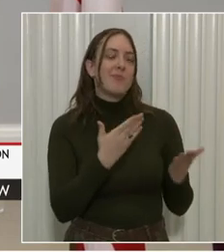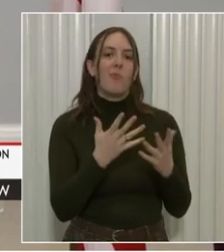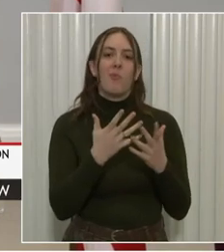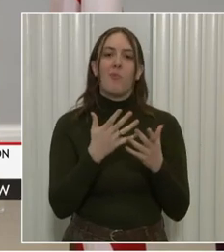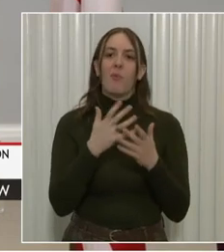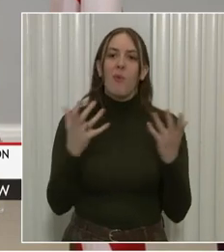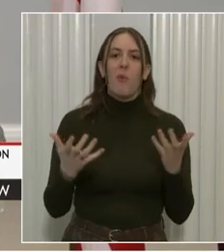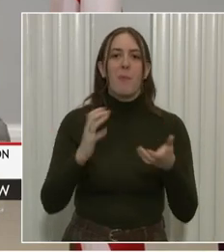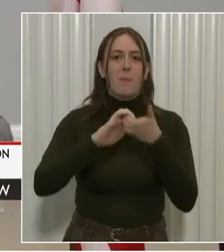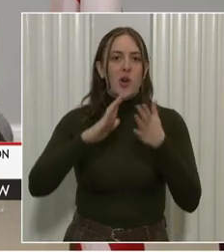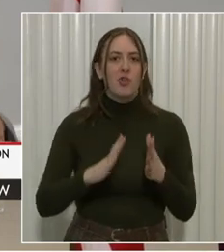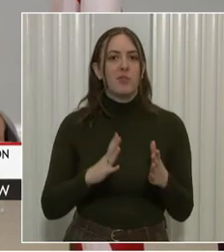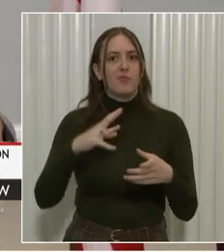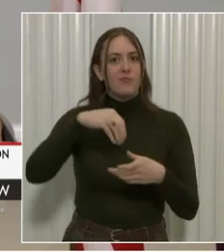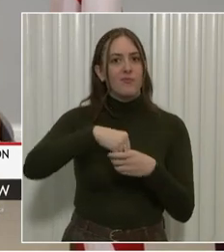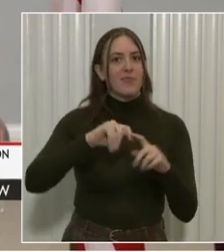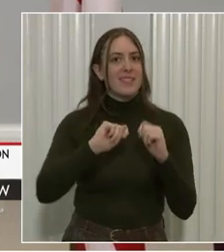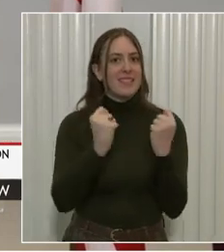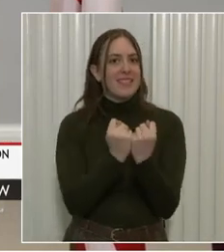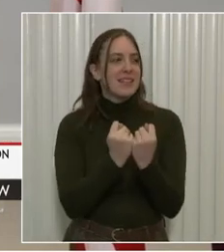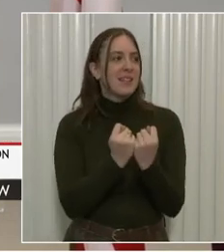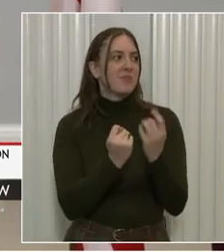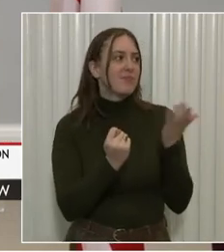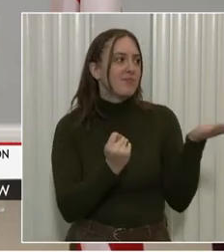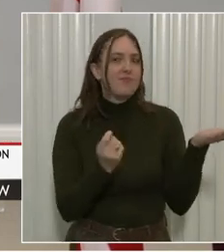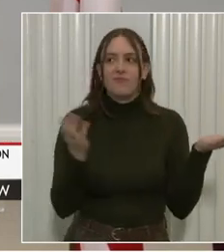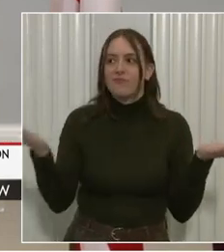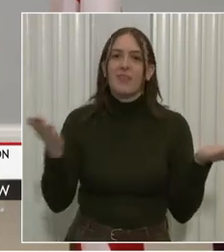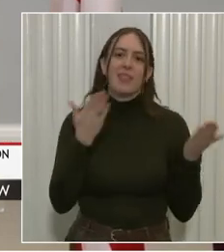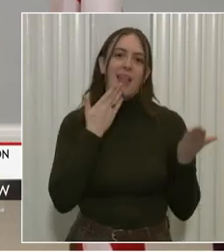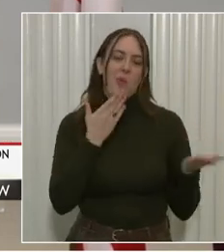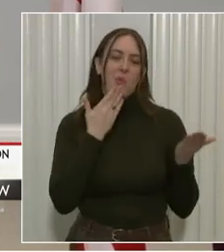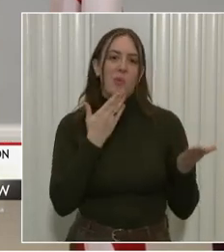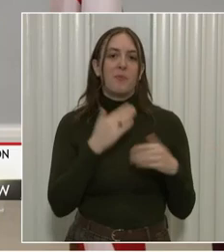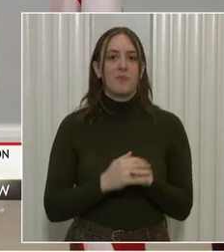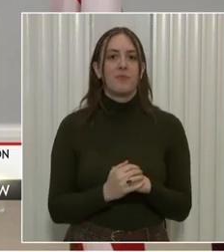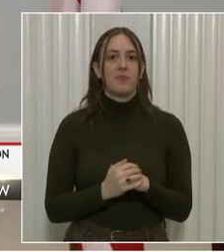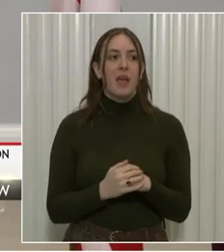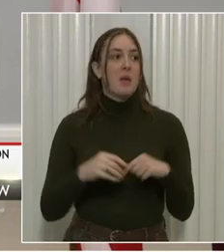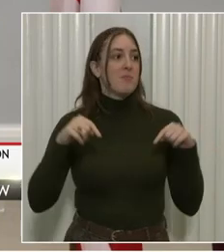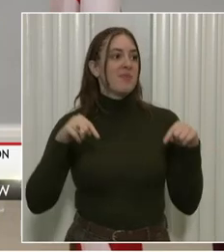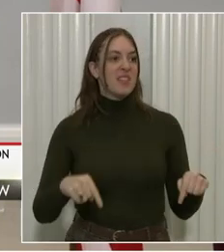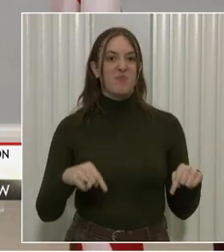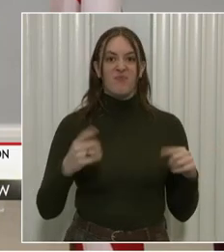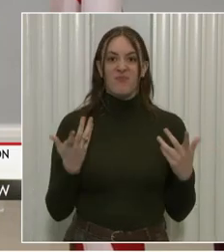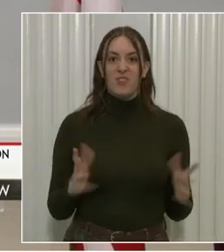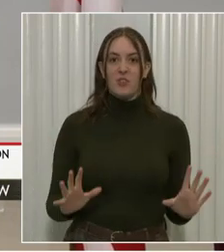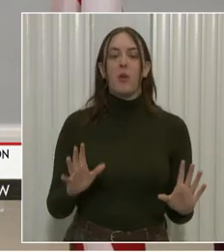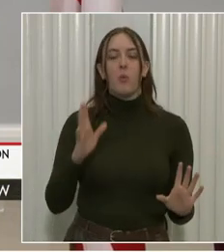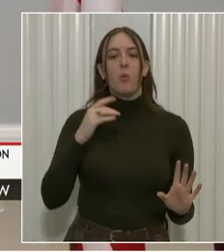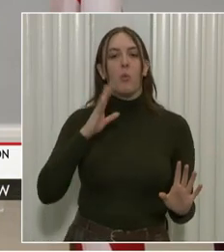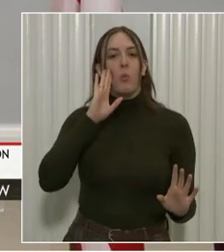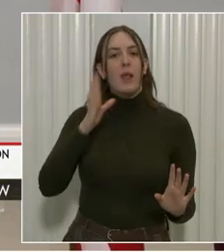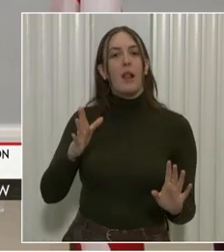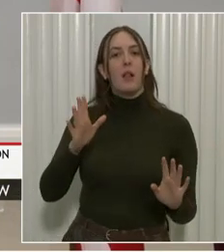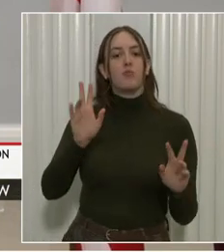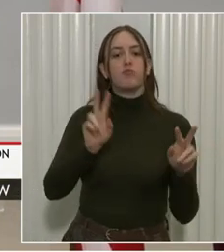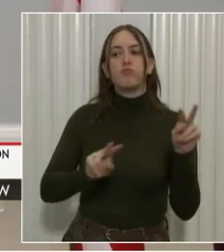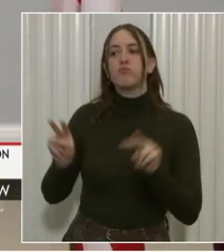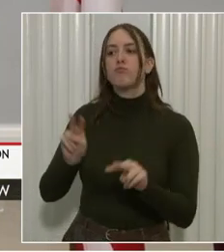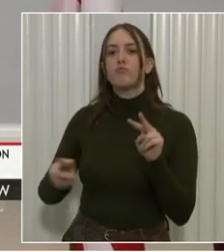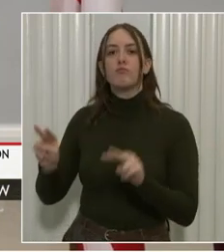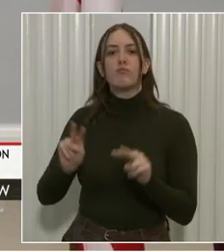partners involved today. And after the press conference, we'll get a chance to see the Red Cross, their